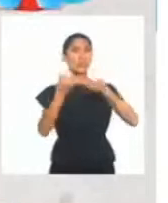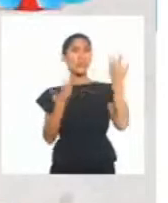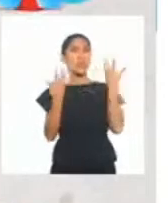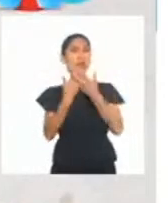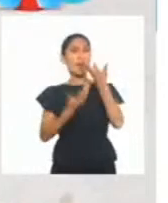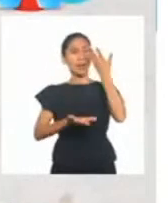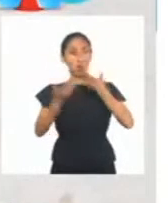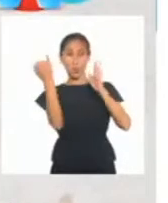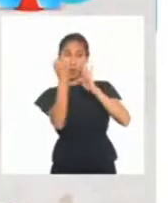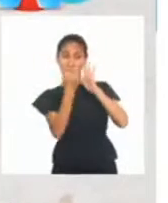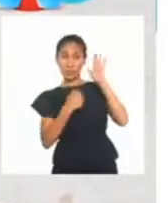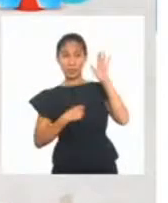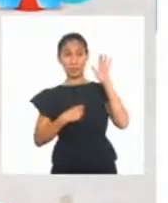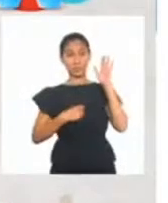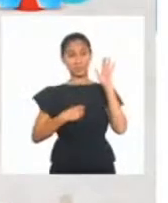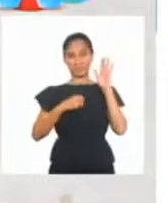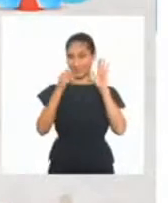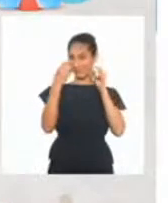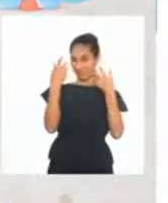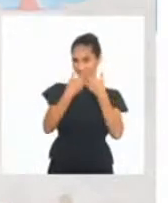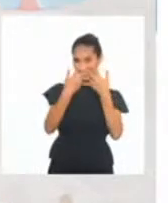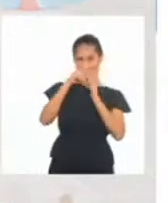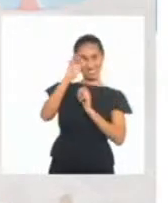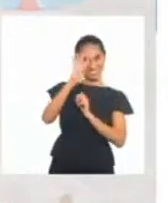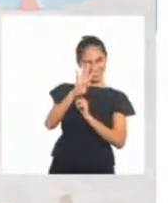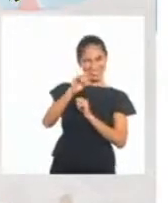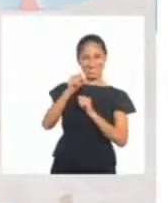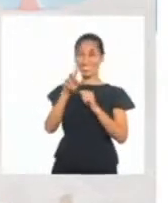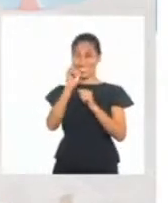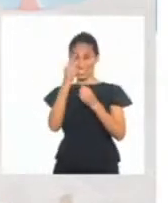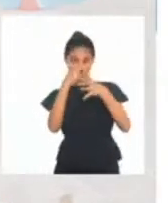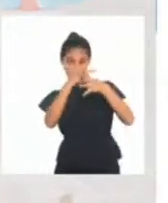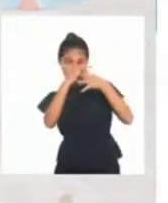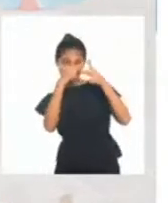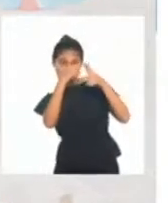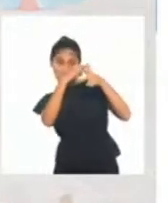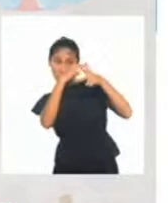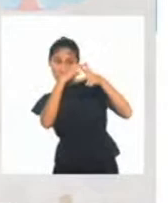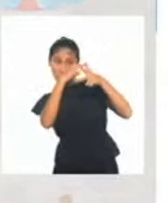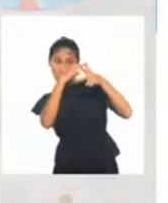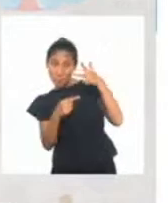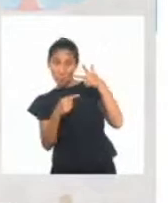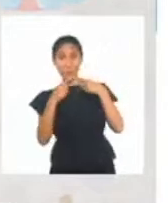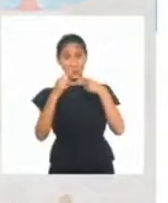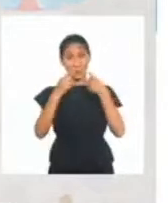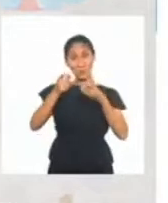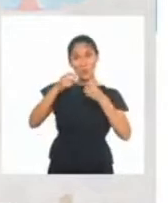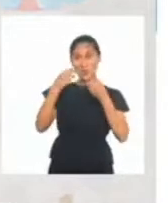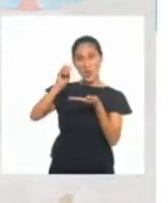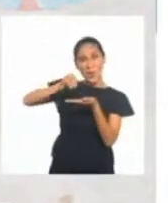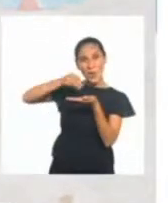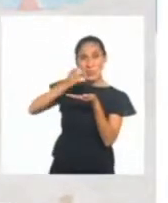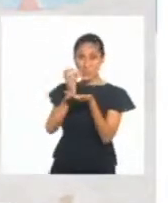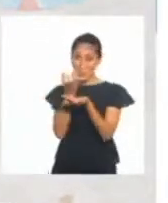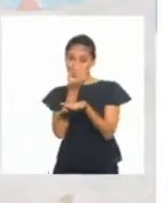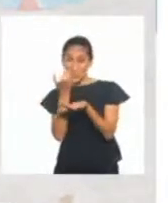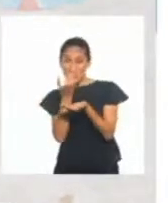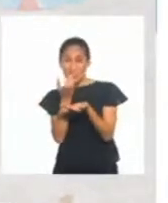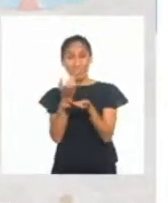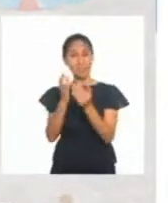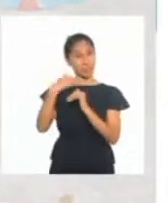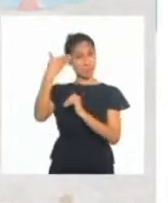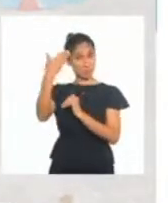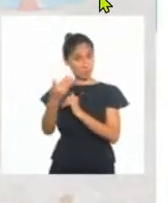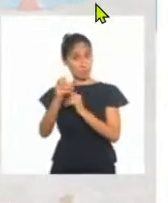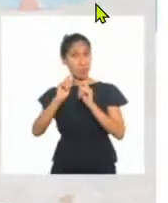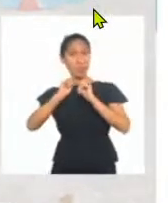phrase? Precio. Picture B. They are so tasty and freshly made. Are you